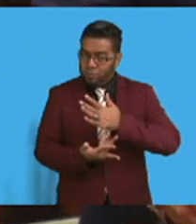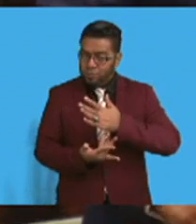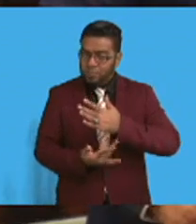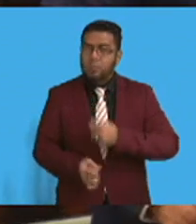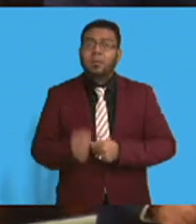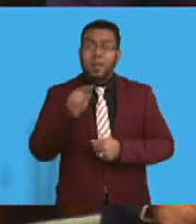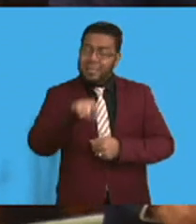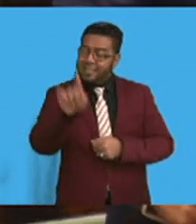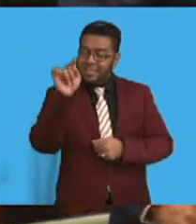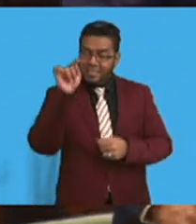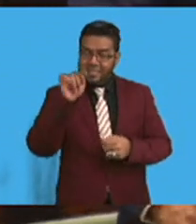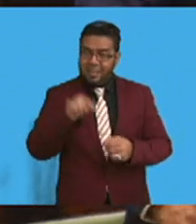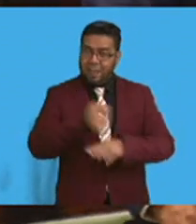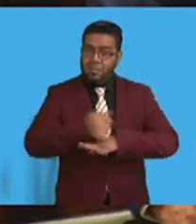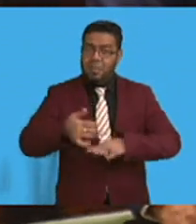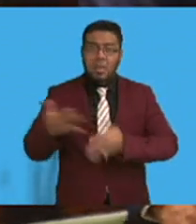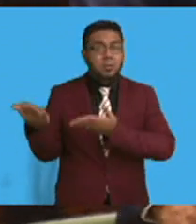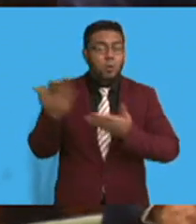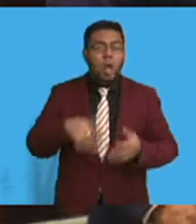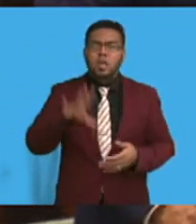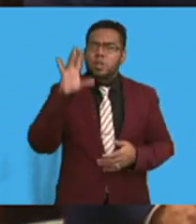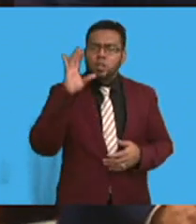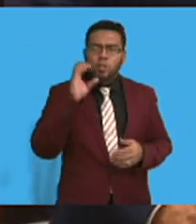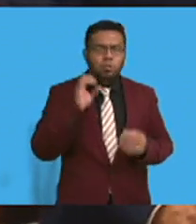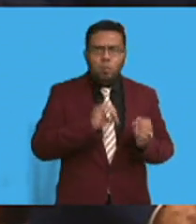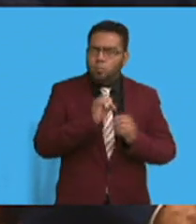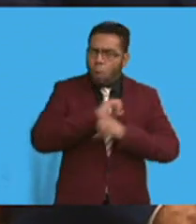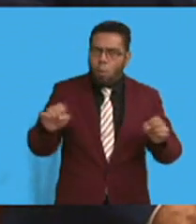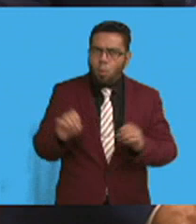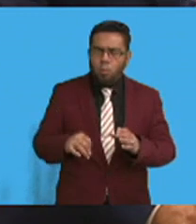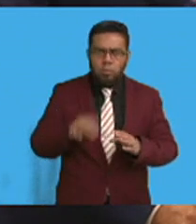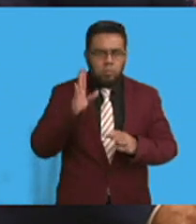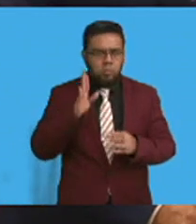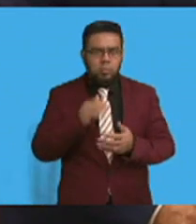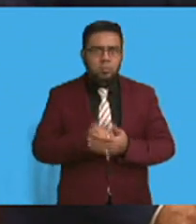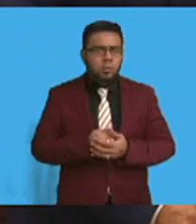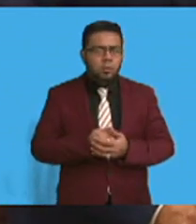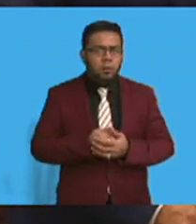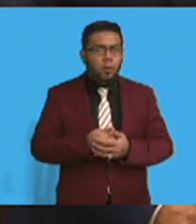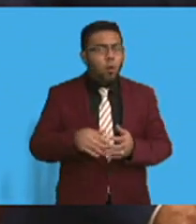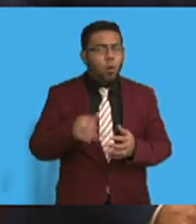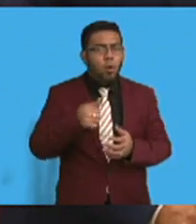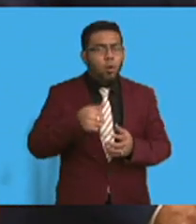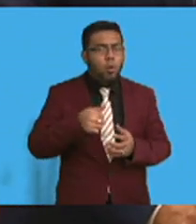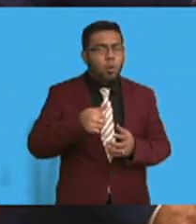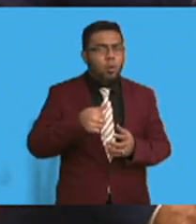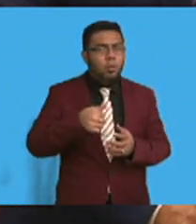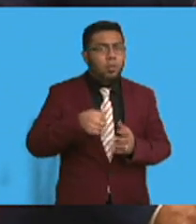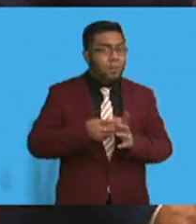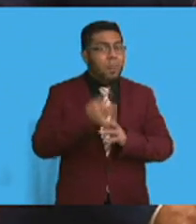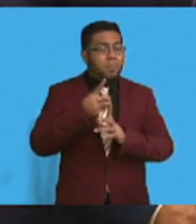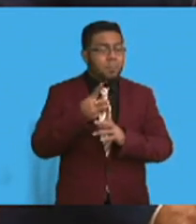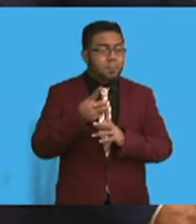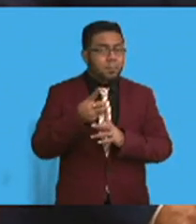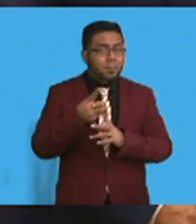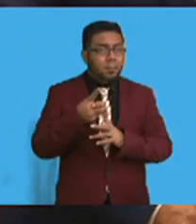it is in this government has brought about Fiji's zero-tolerance policy for any development that damages the overall health of our natural environment. And